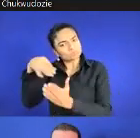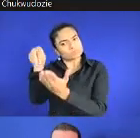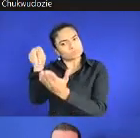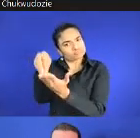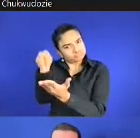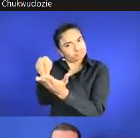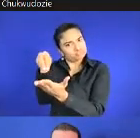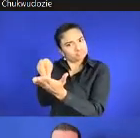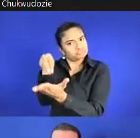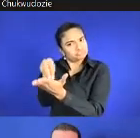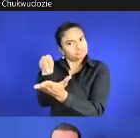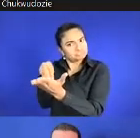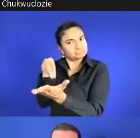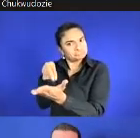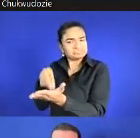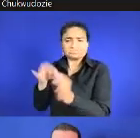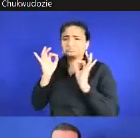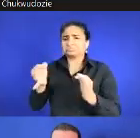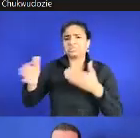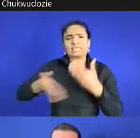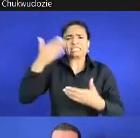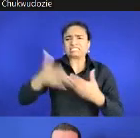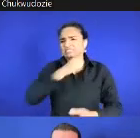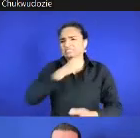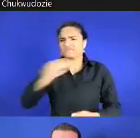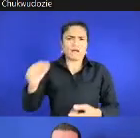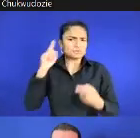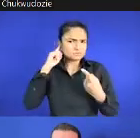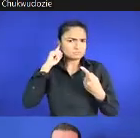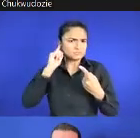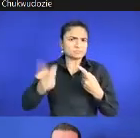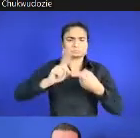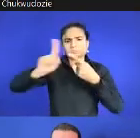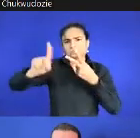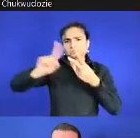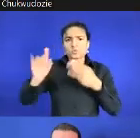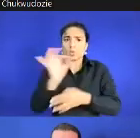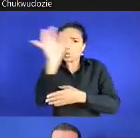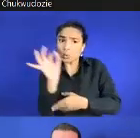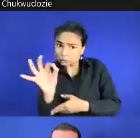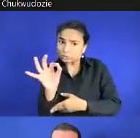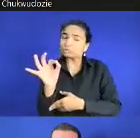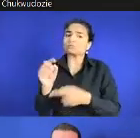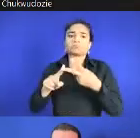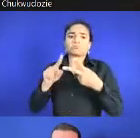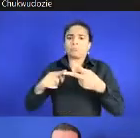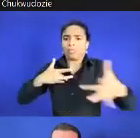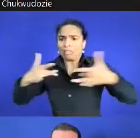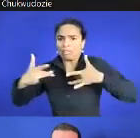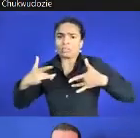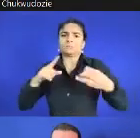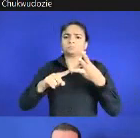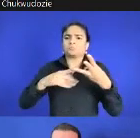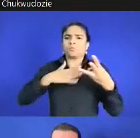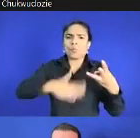is directly. You ask a question or you have any concern you raise, you get a direct response straight to